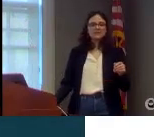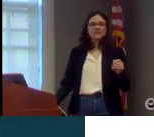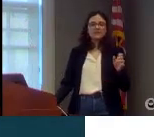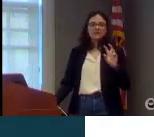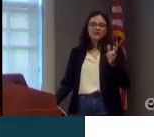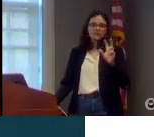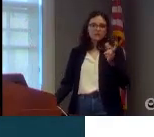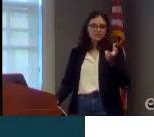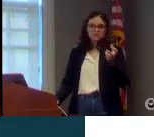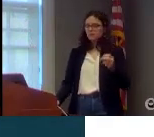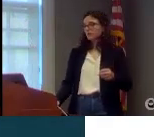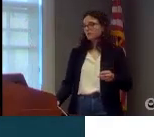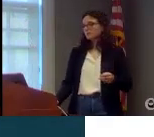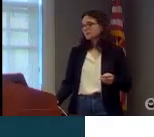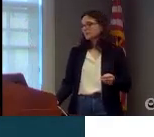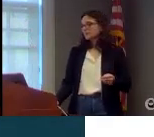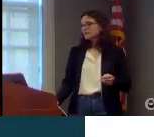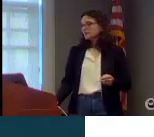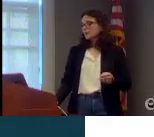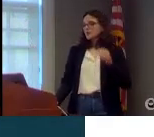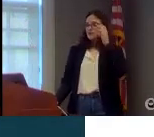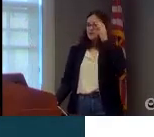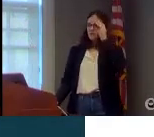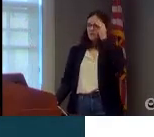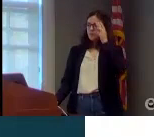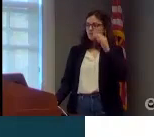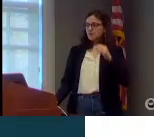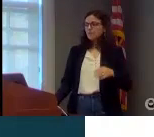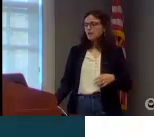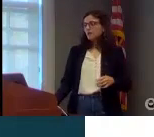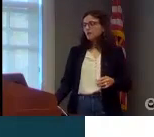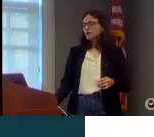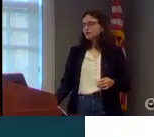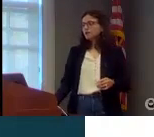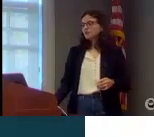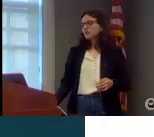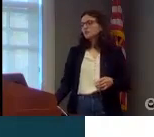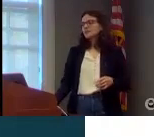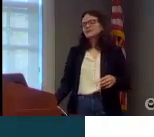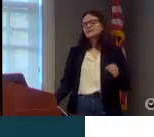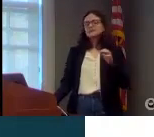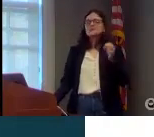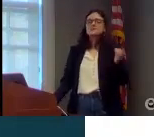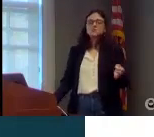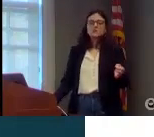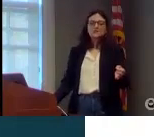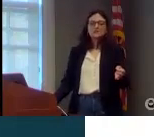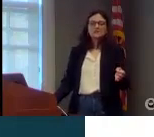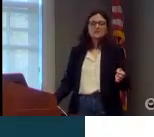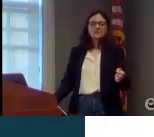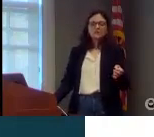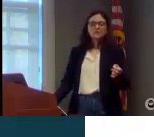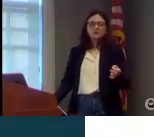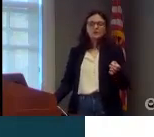obvious that there's an AA relationship here. When we look descriptively at co-location, we can see that